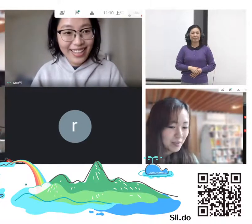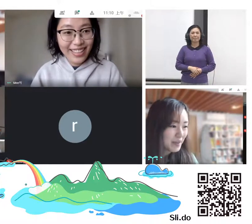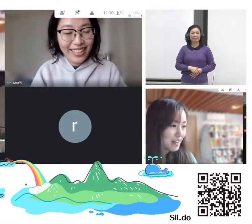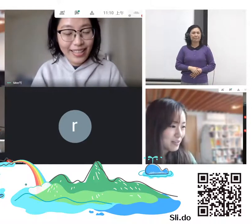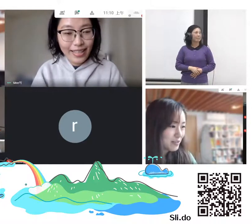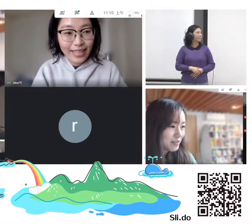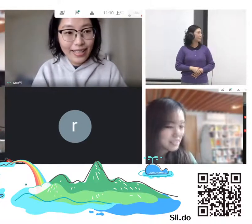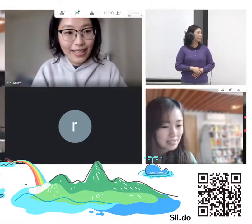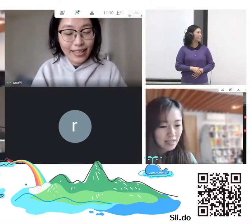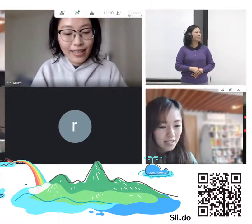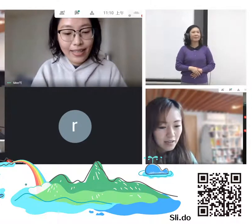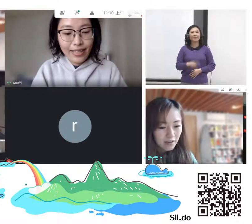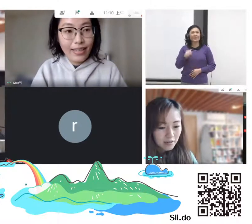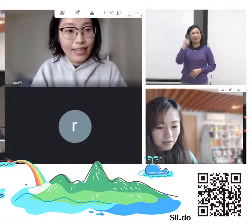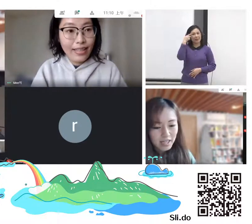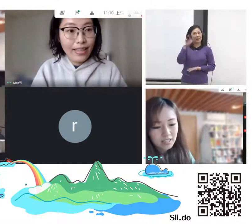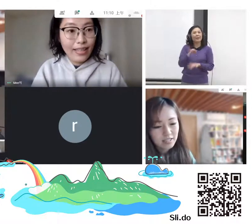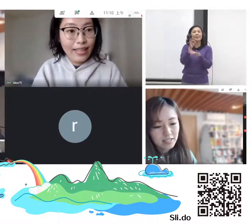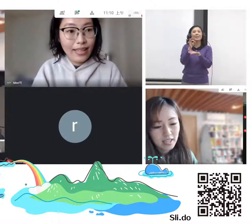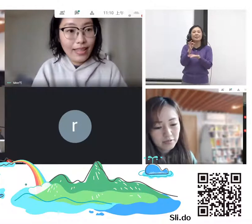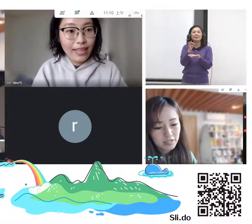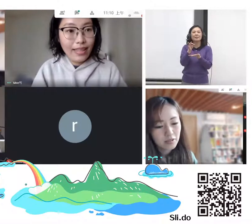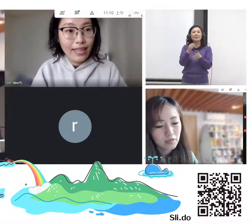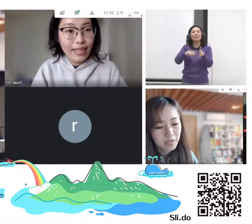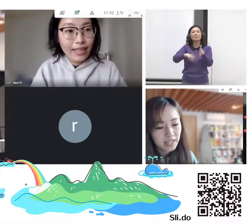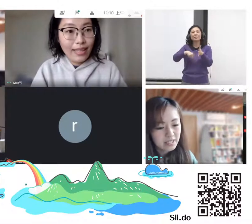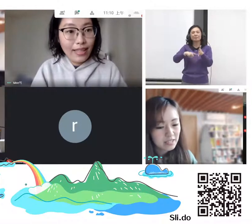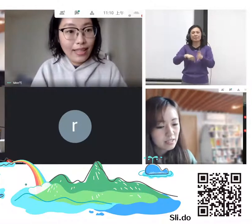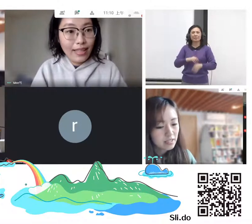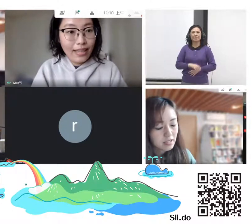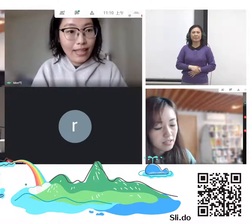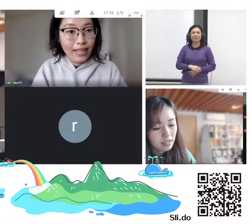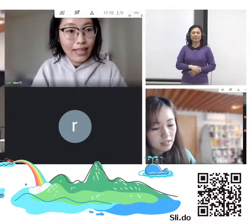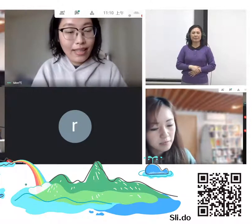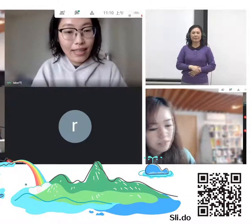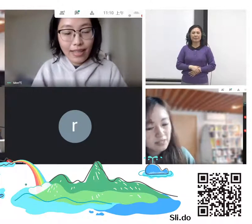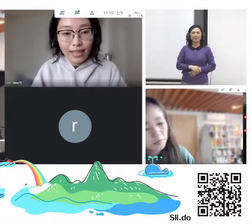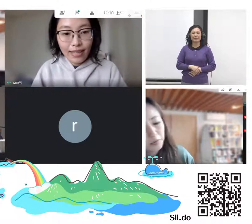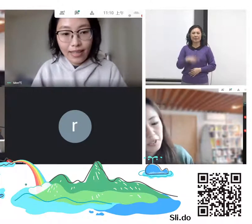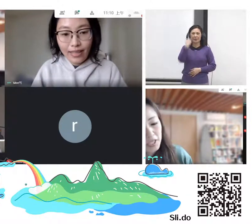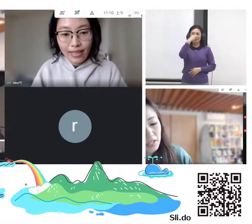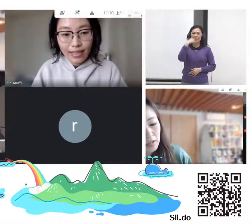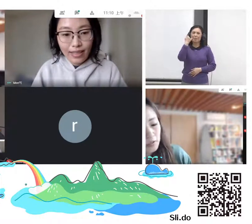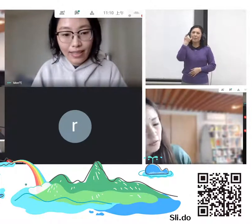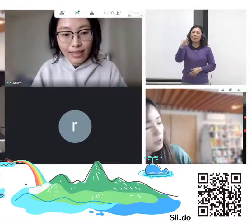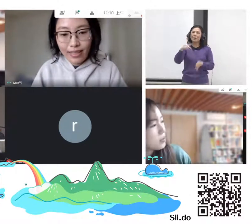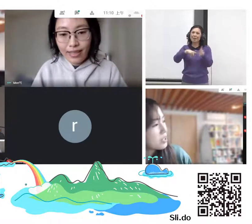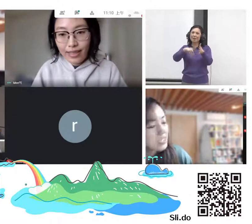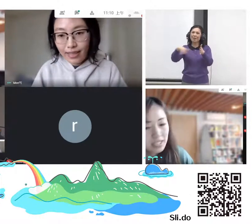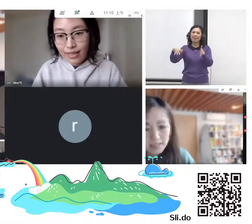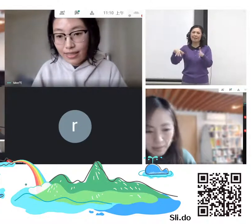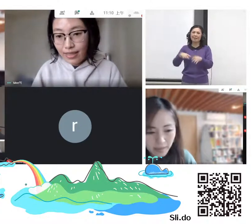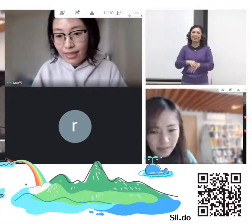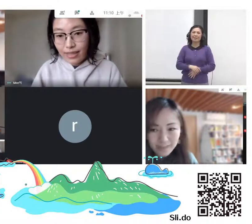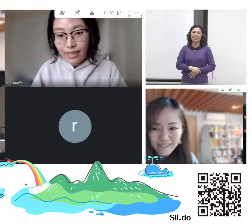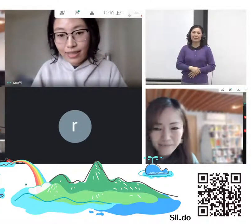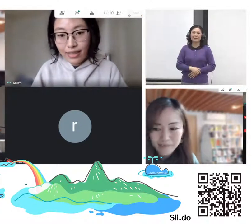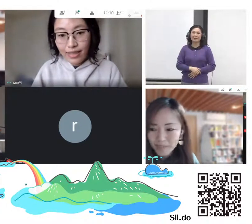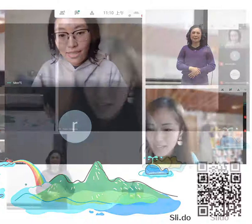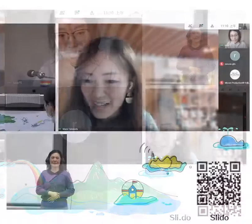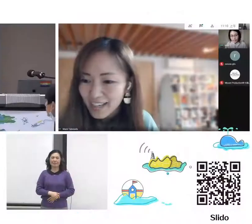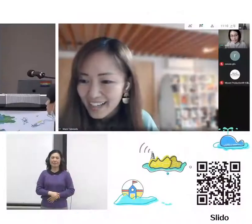I just want to mention about what the FTO brings for the Code for community in Japan.